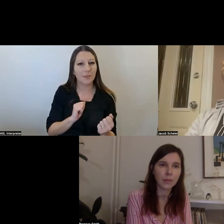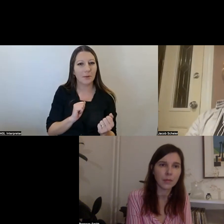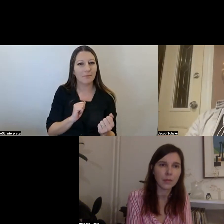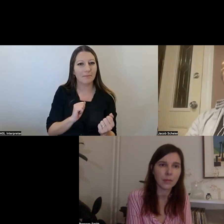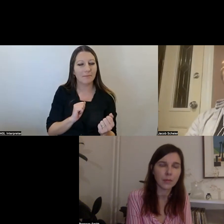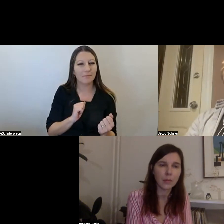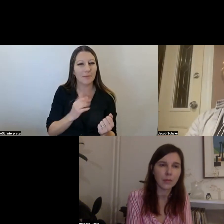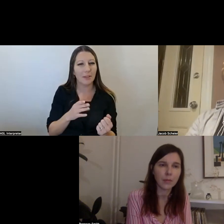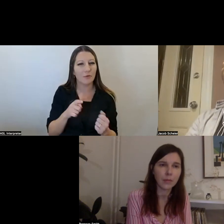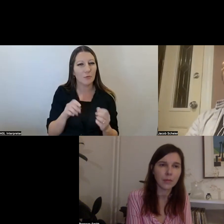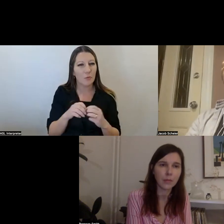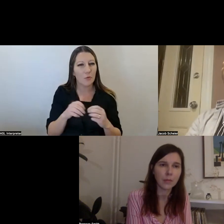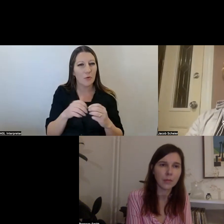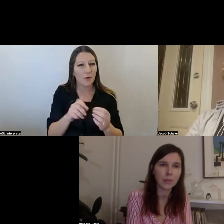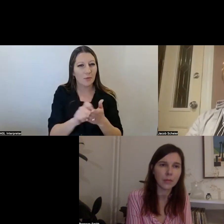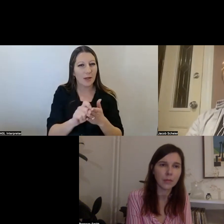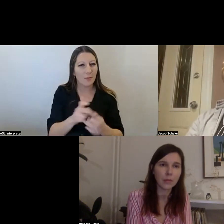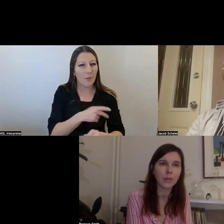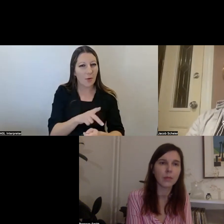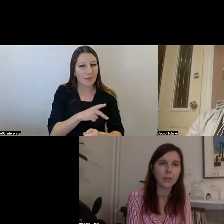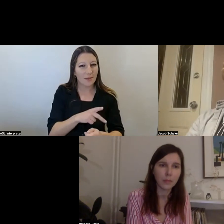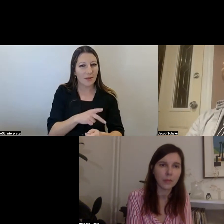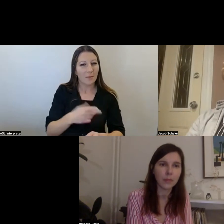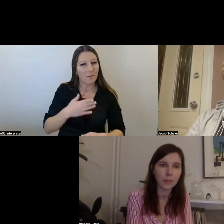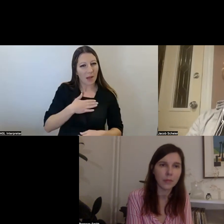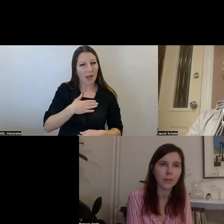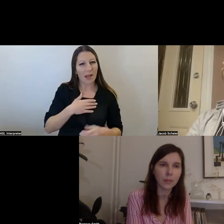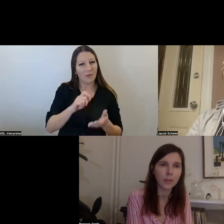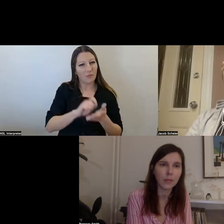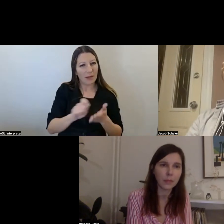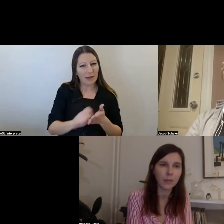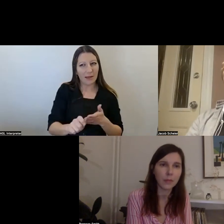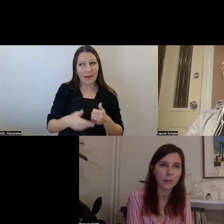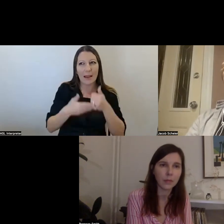was reading poems that made me feel less alone in very challenging